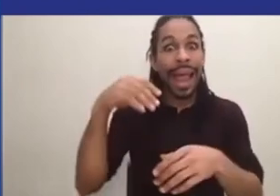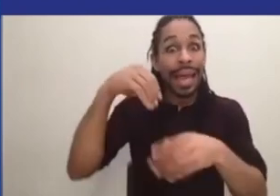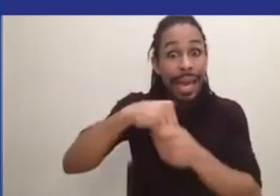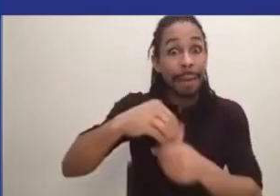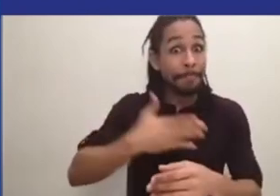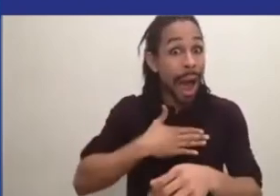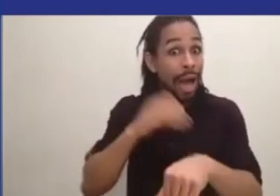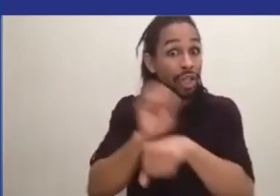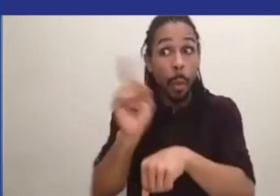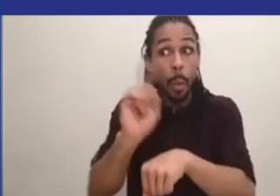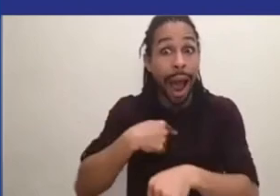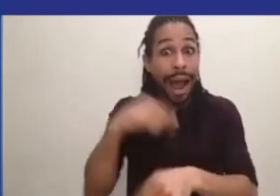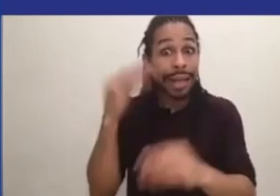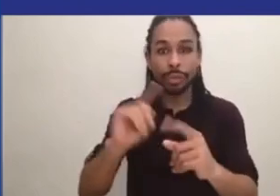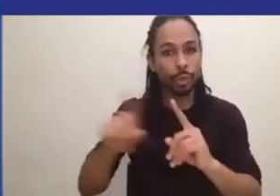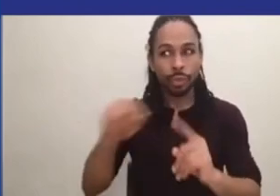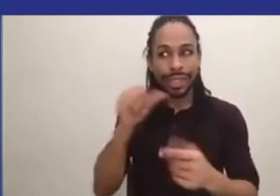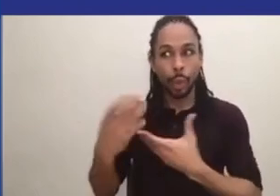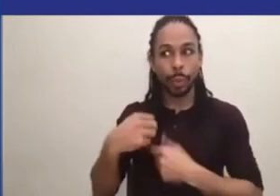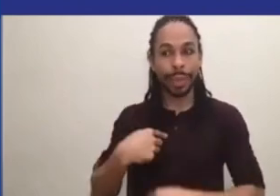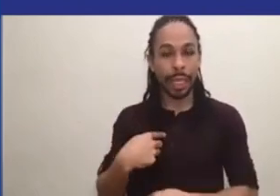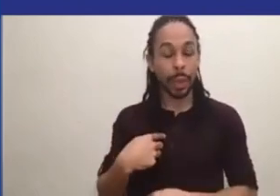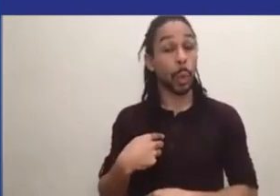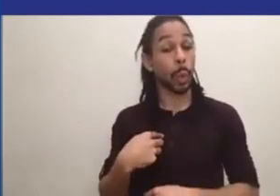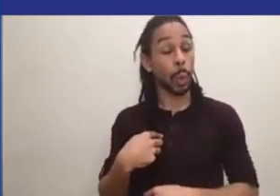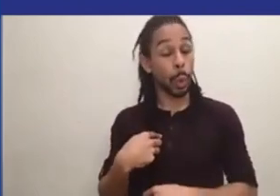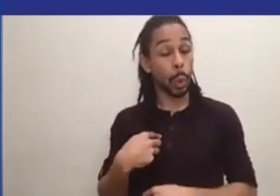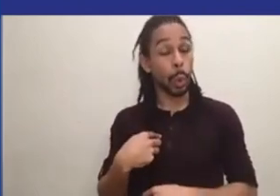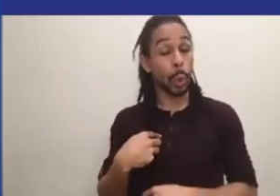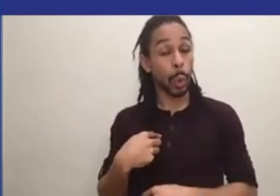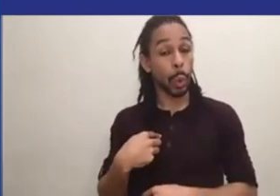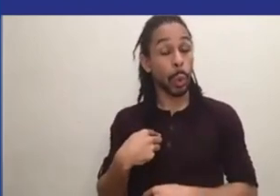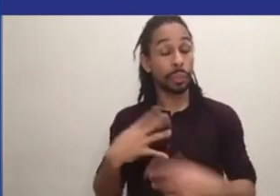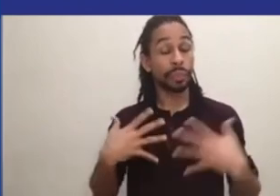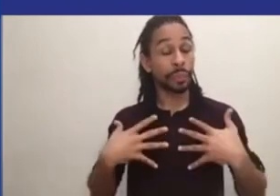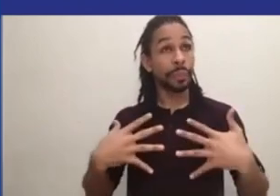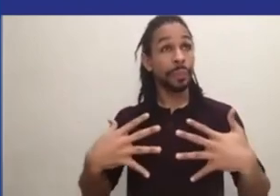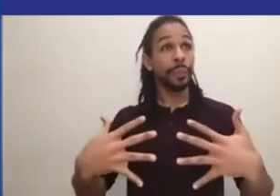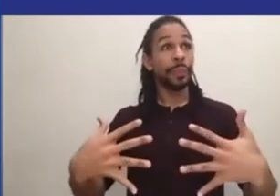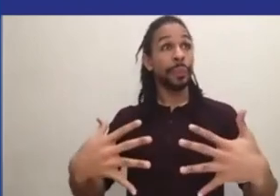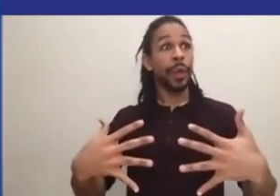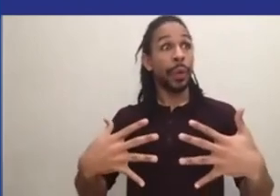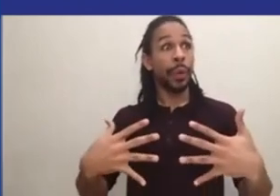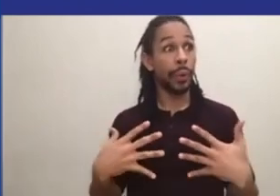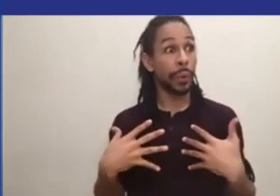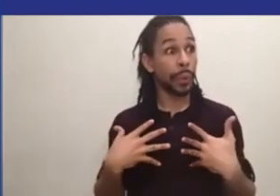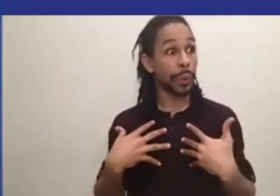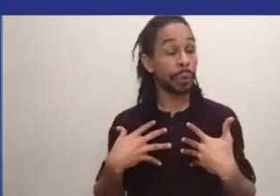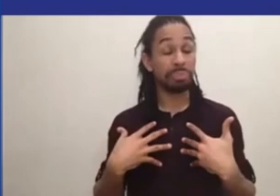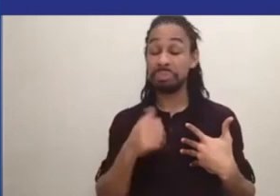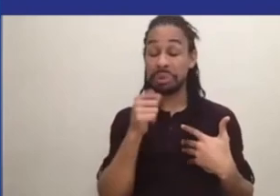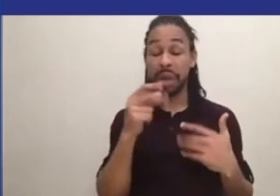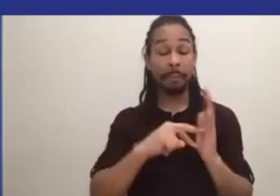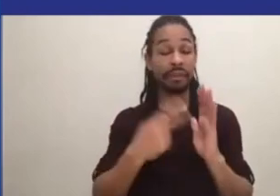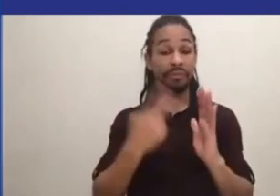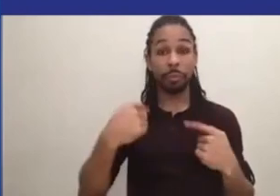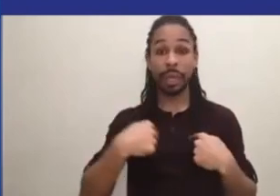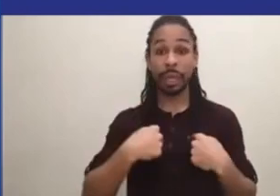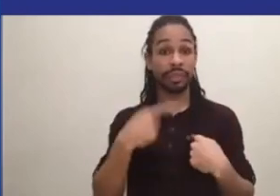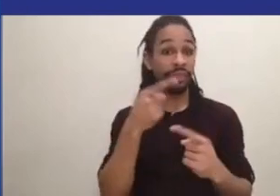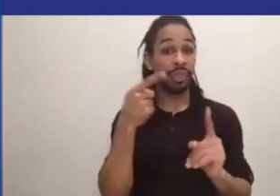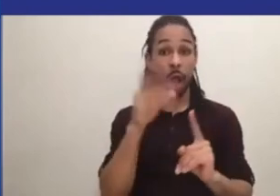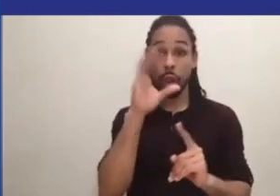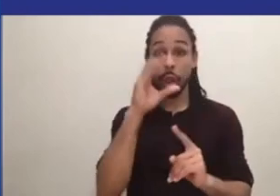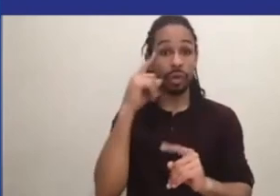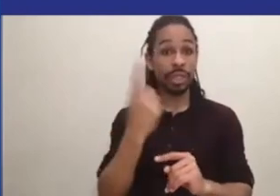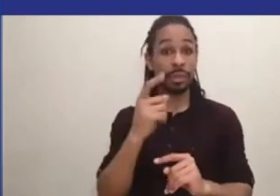Vogue, but I was not included in it. You have to take a deep breath and say, it wasn't really meant for me. They were looking for something else. Who am